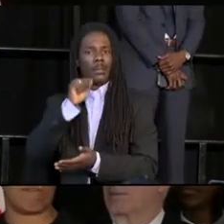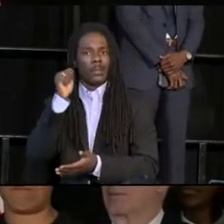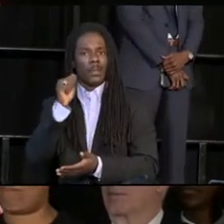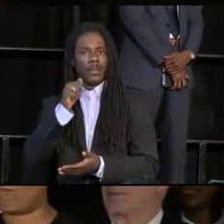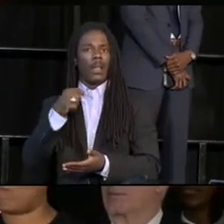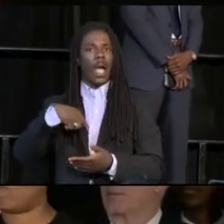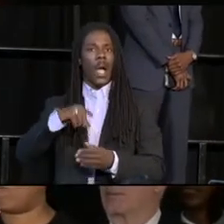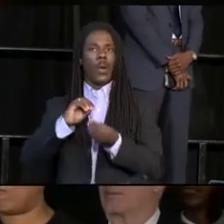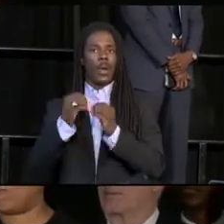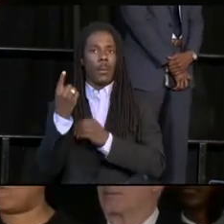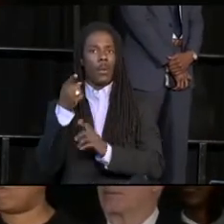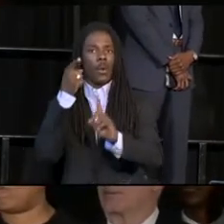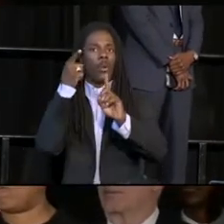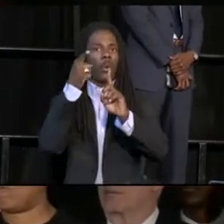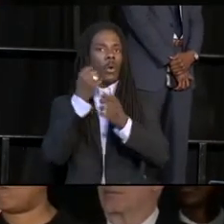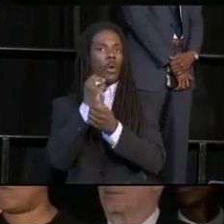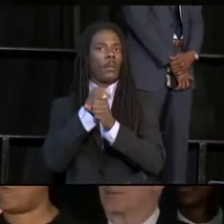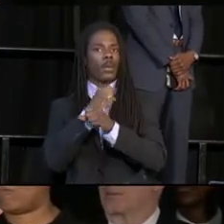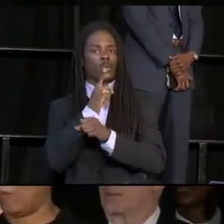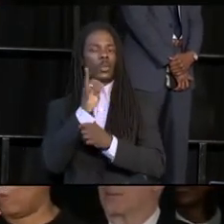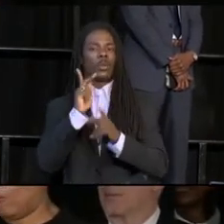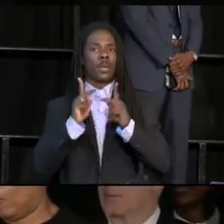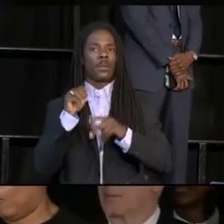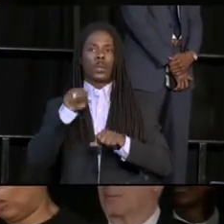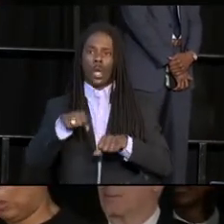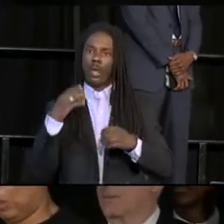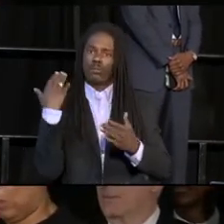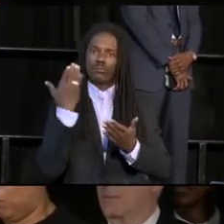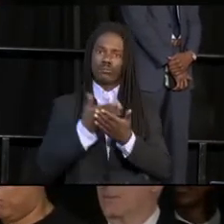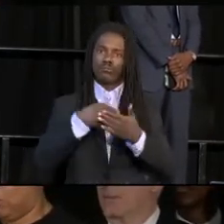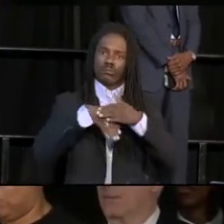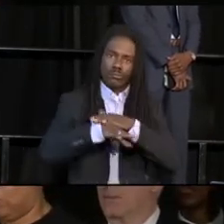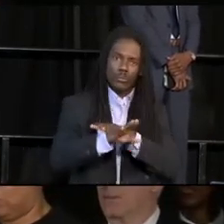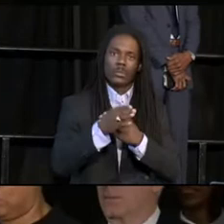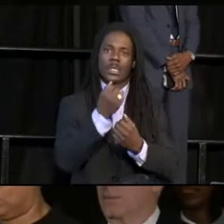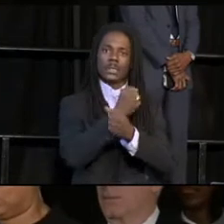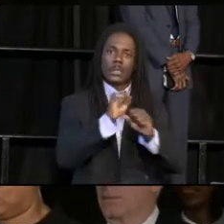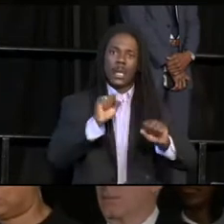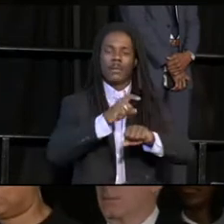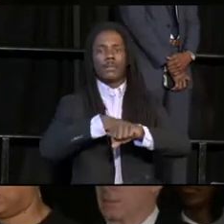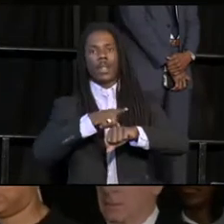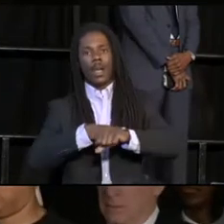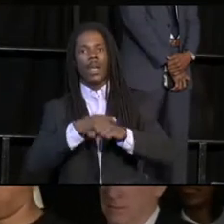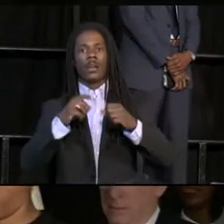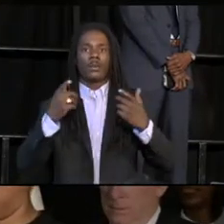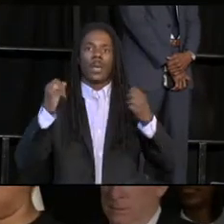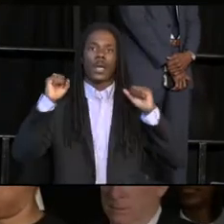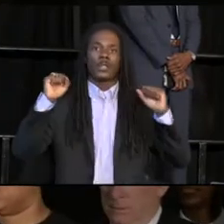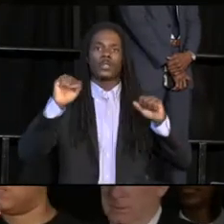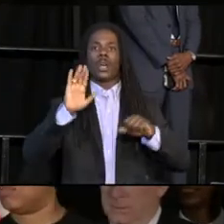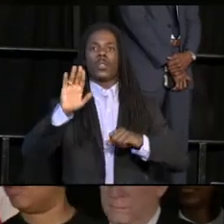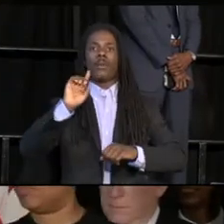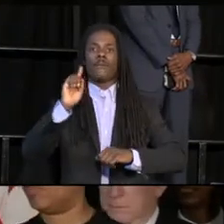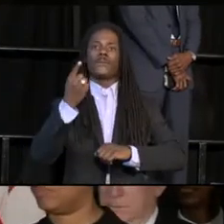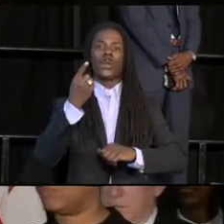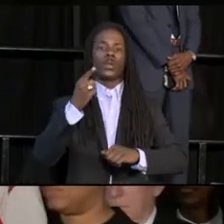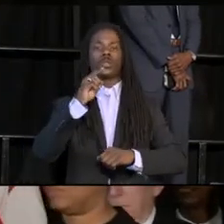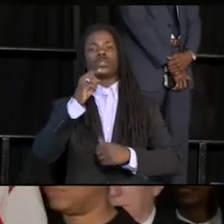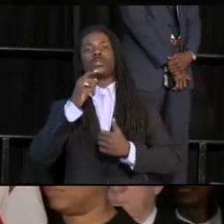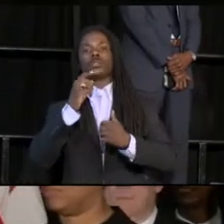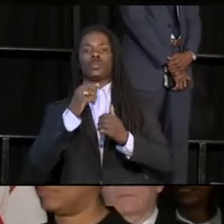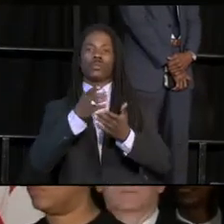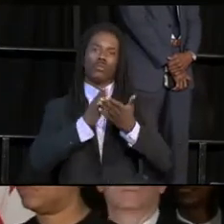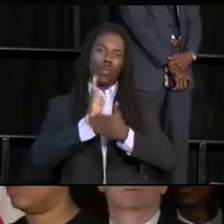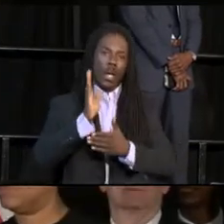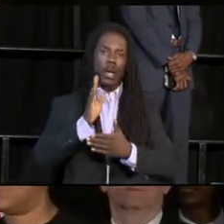And our number one goal is to make sure folks can get in here, have a safe time, exercise their First Amendment rights,